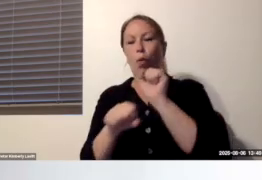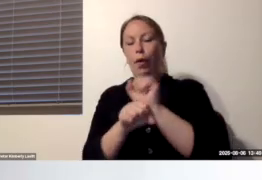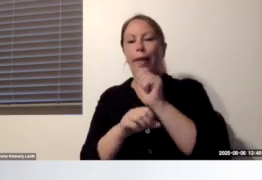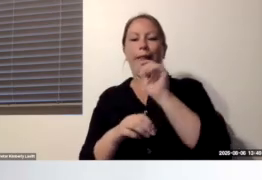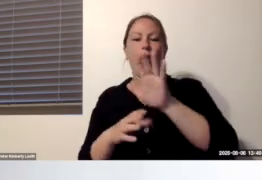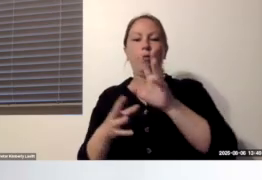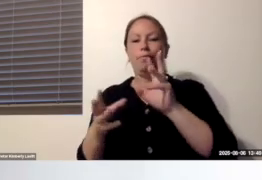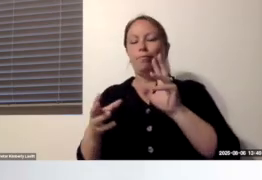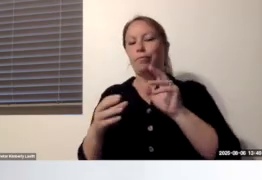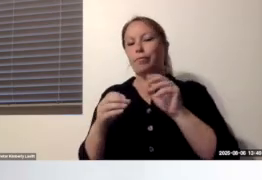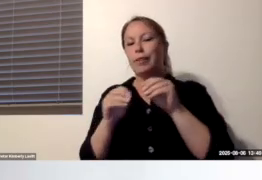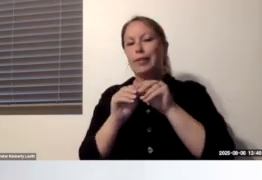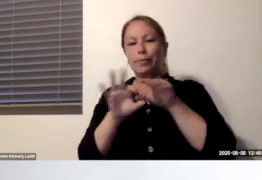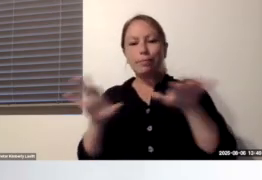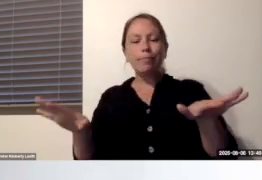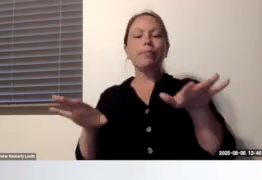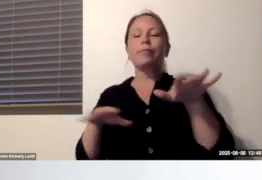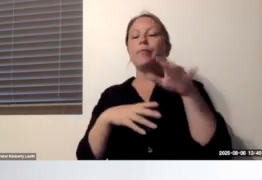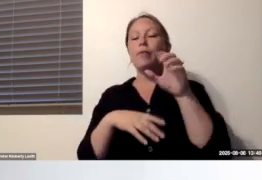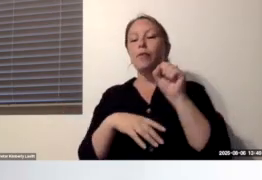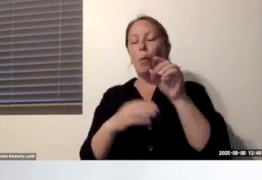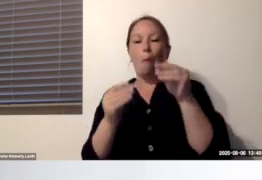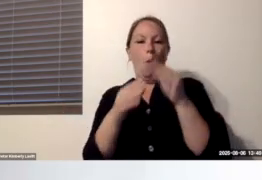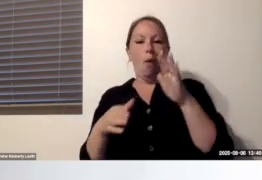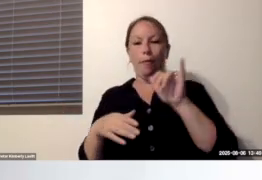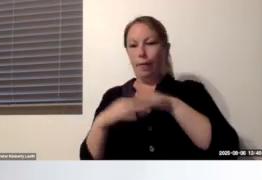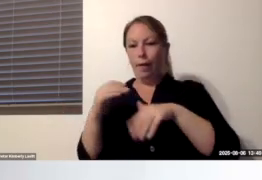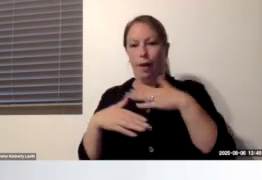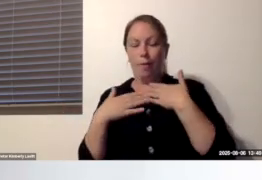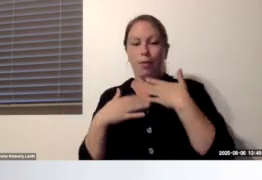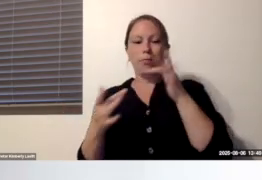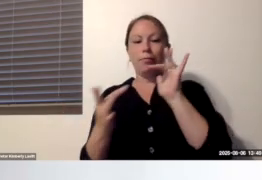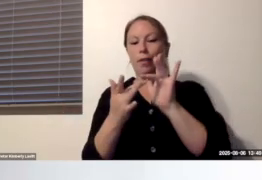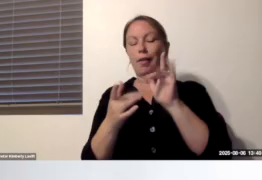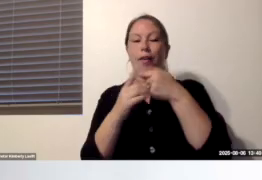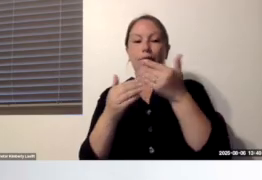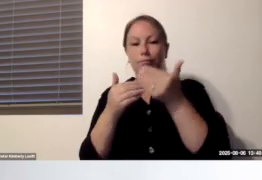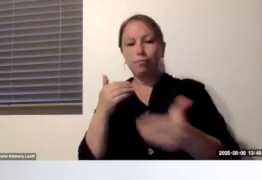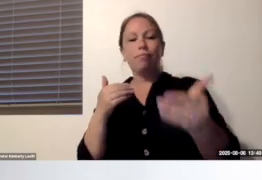So more than happy to connect, and we can go from there.